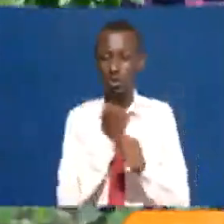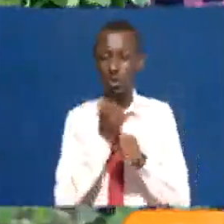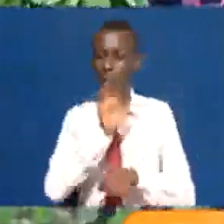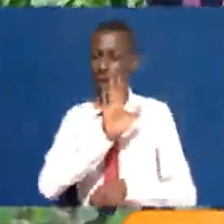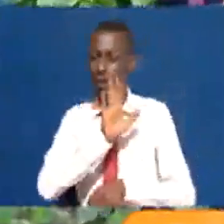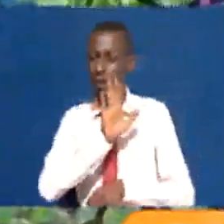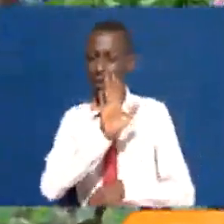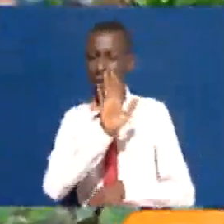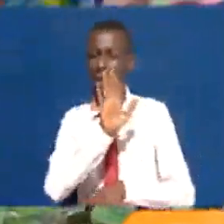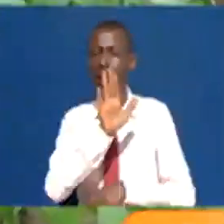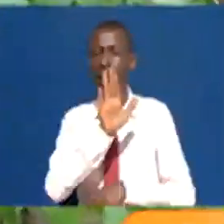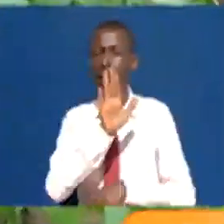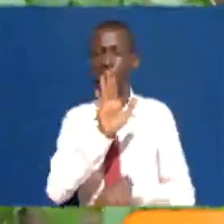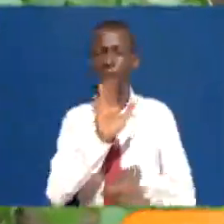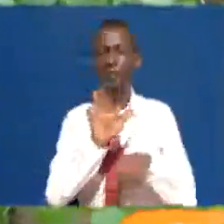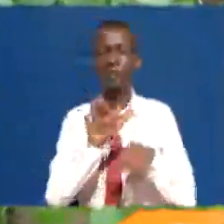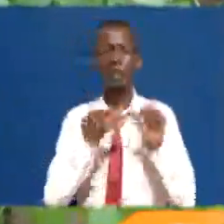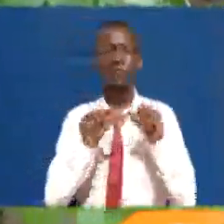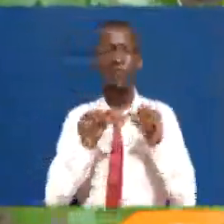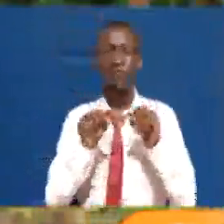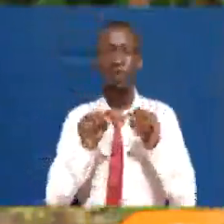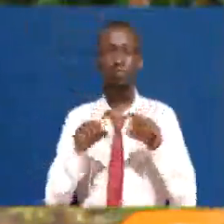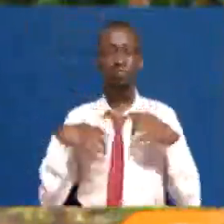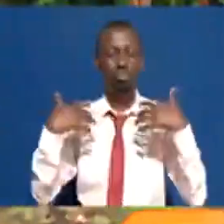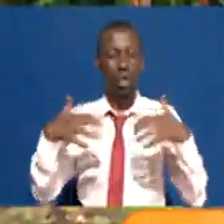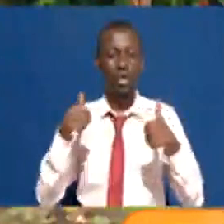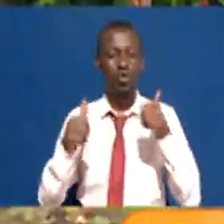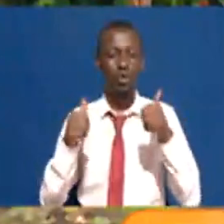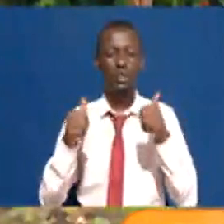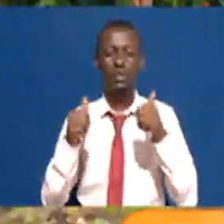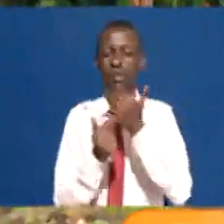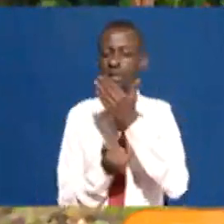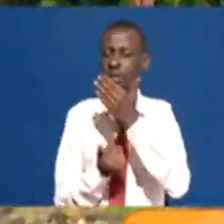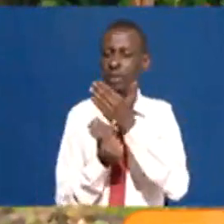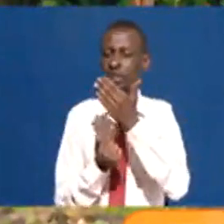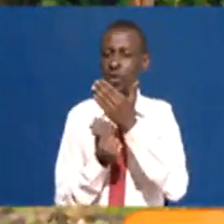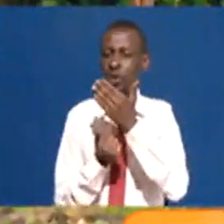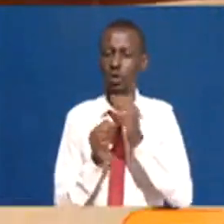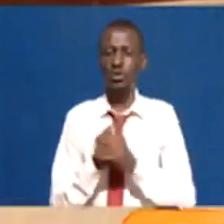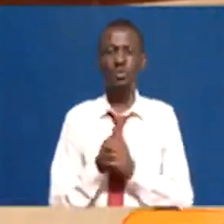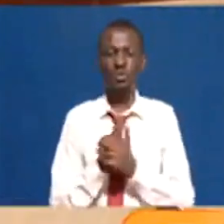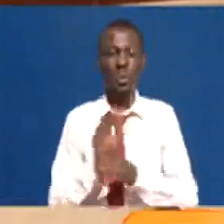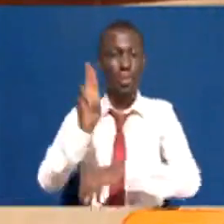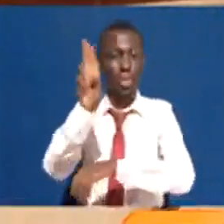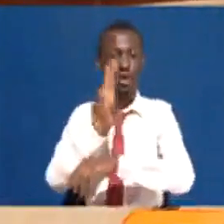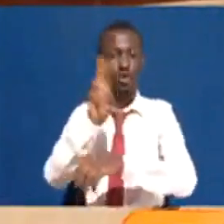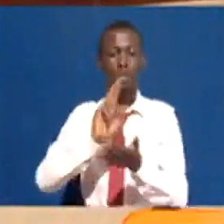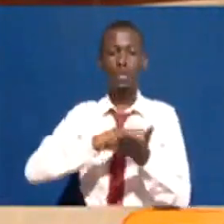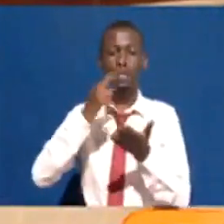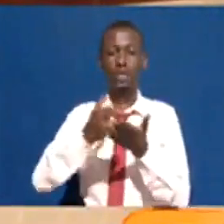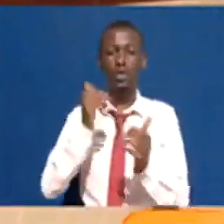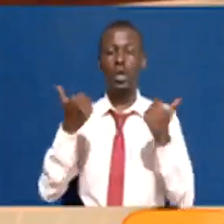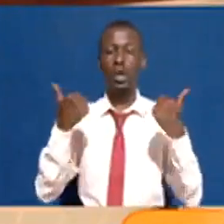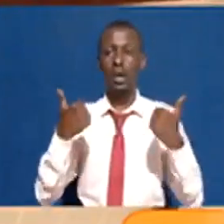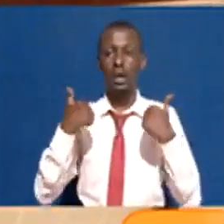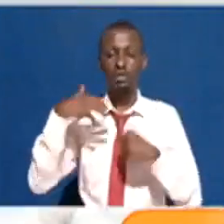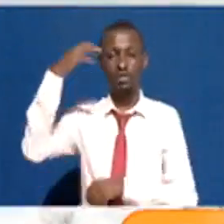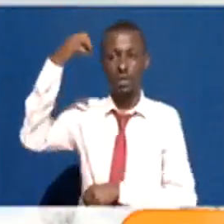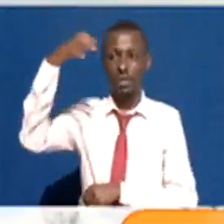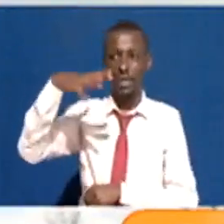behind in Mata's climate smart agriculture. They are using the most widely available resource, the sun,